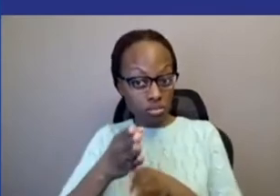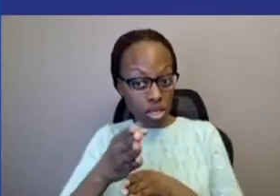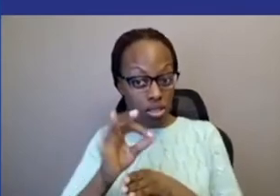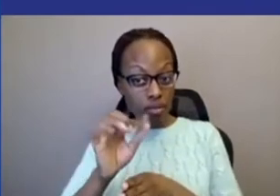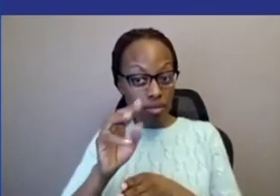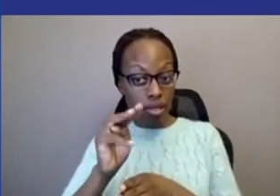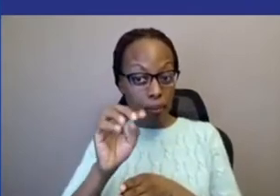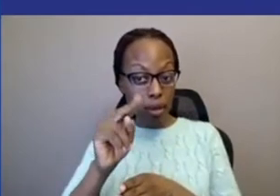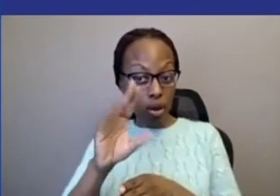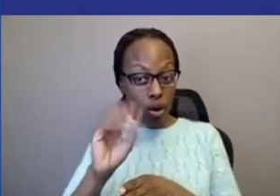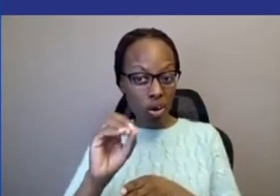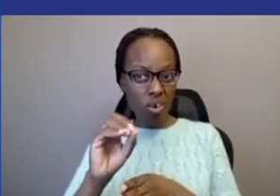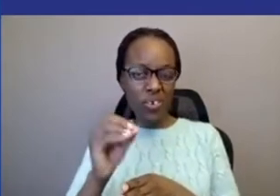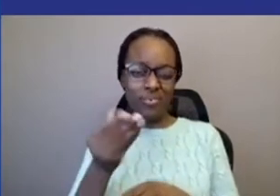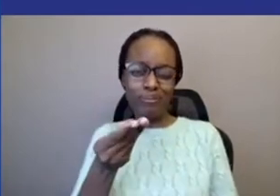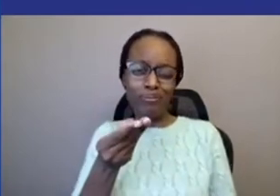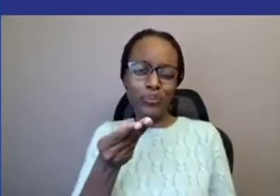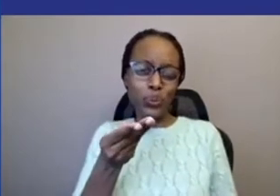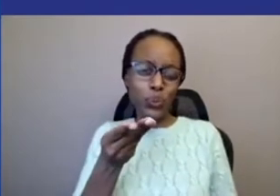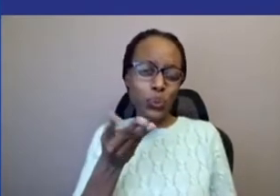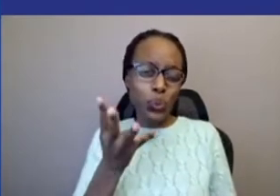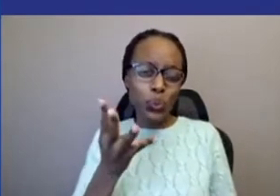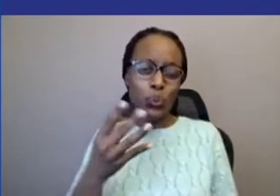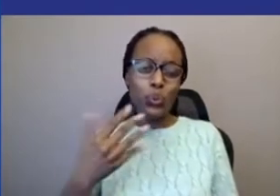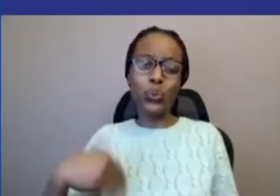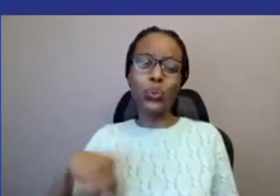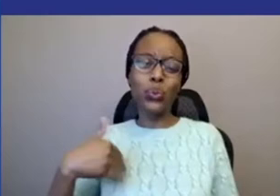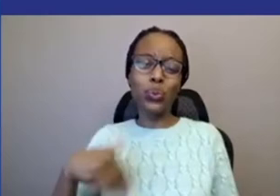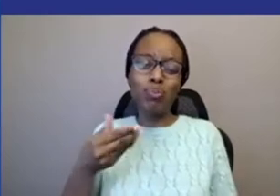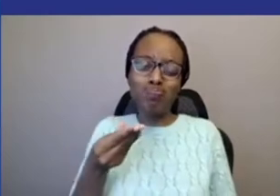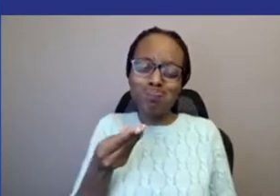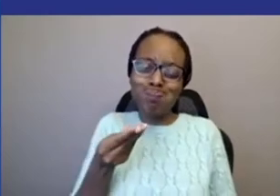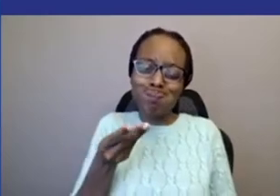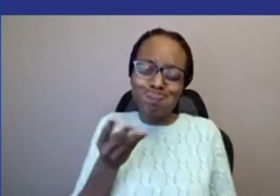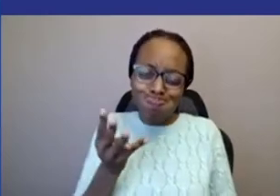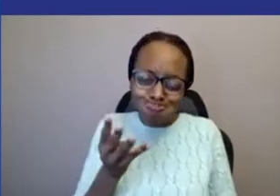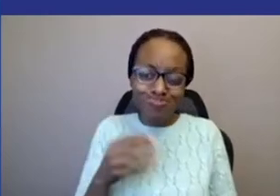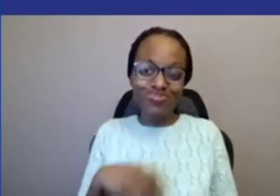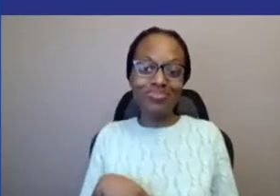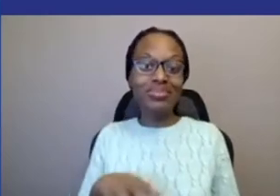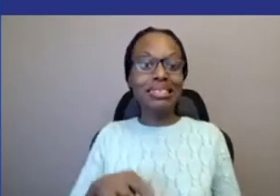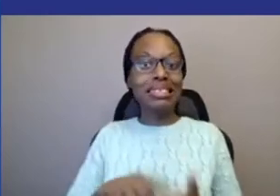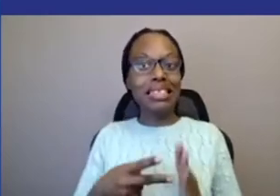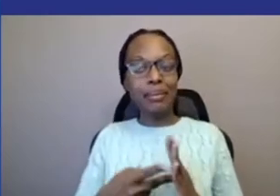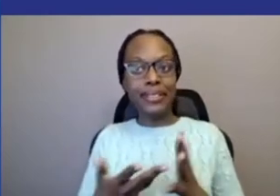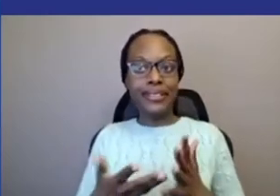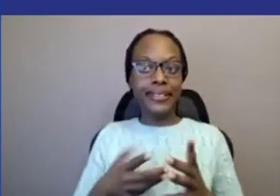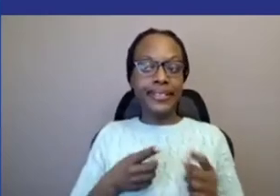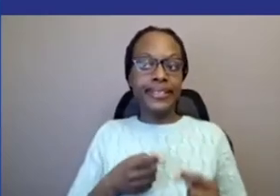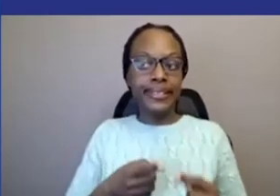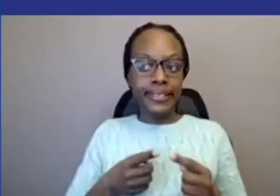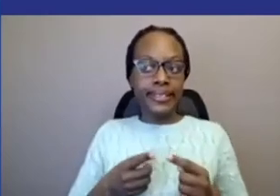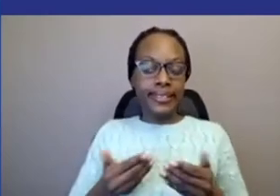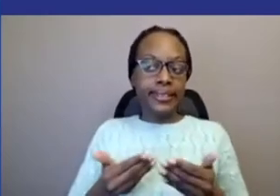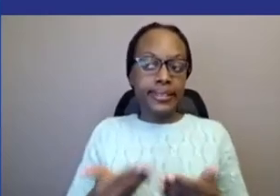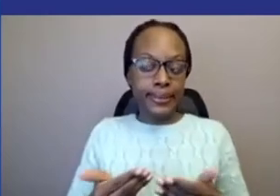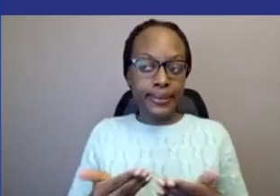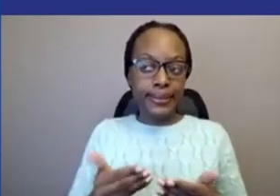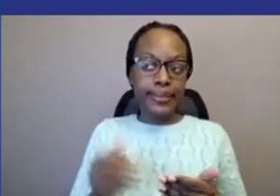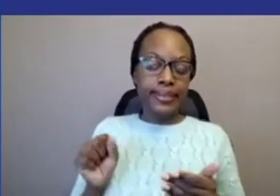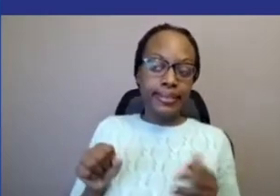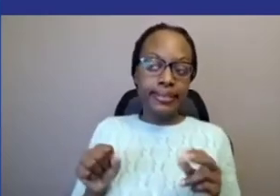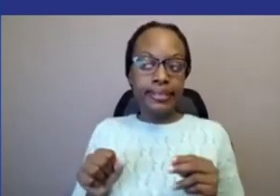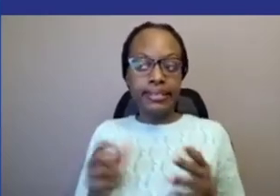very few. So we're always kind of having to jump over those hurdles. But if it's